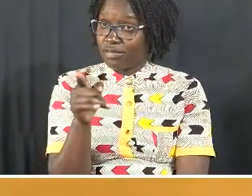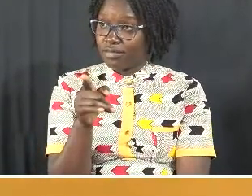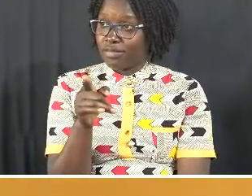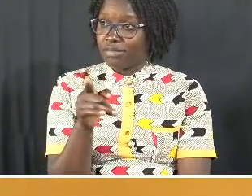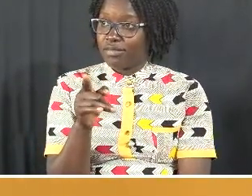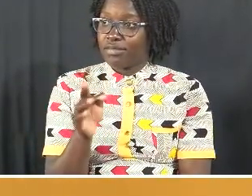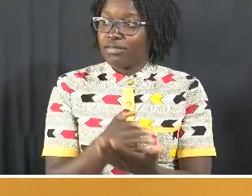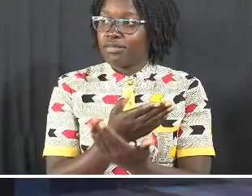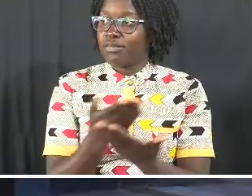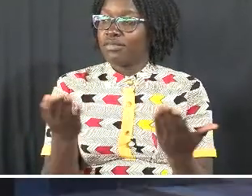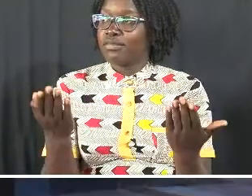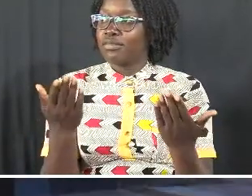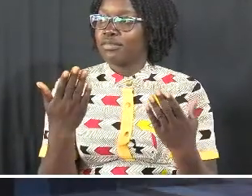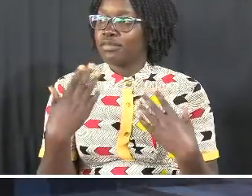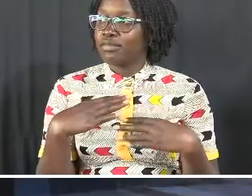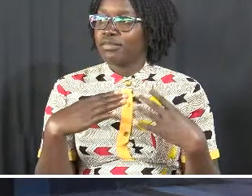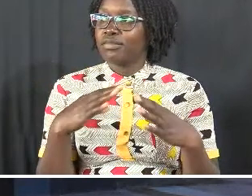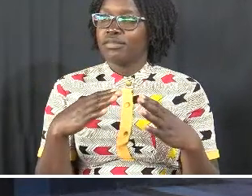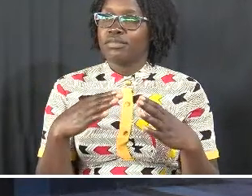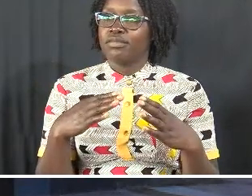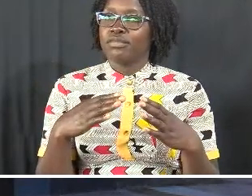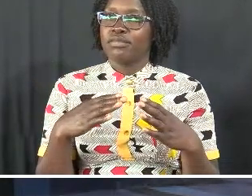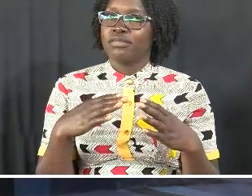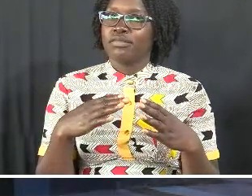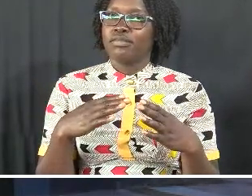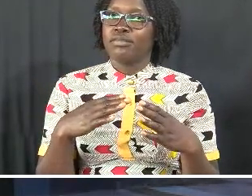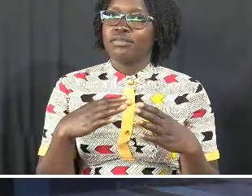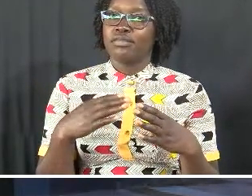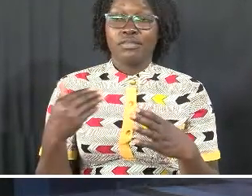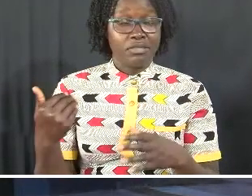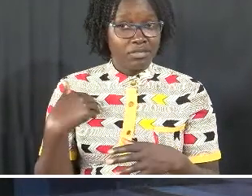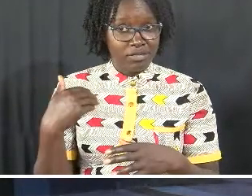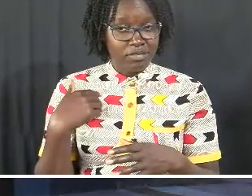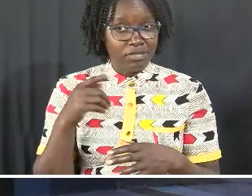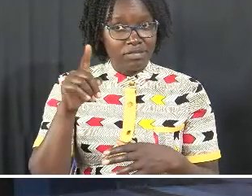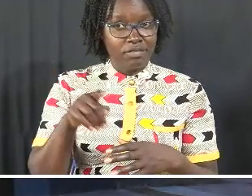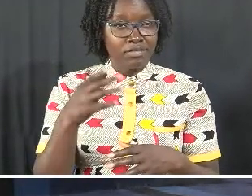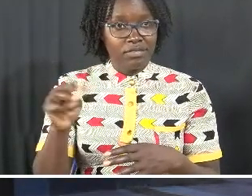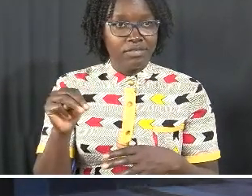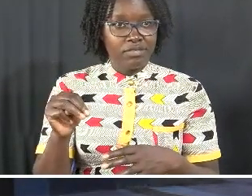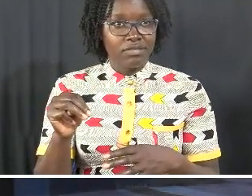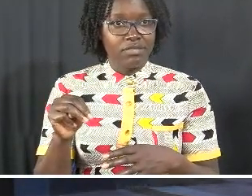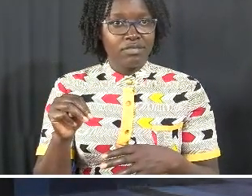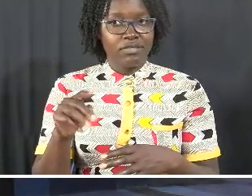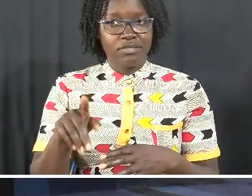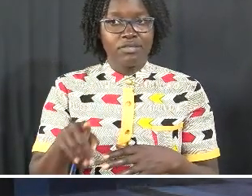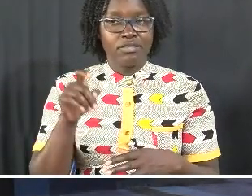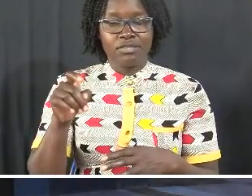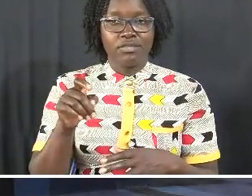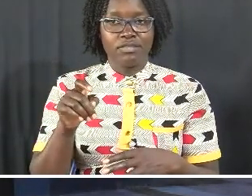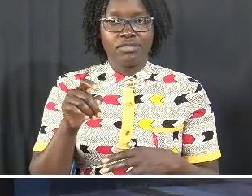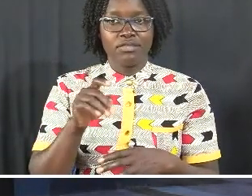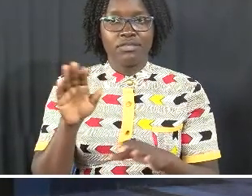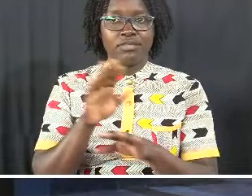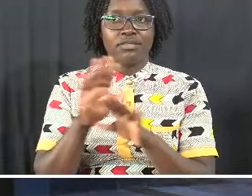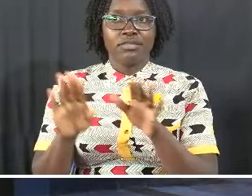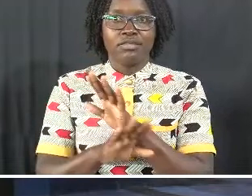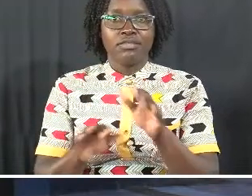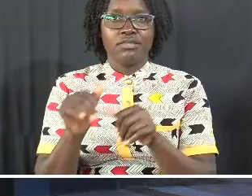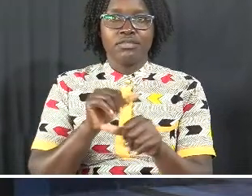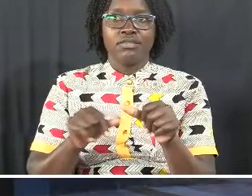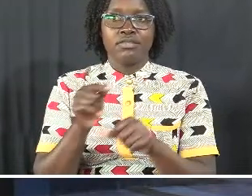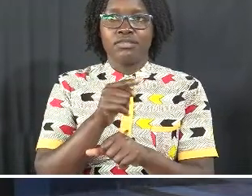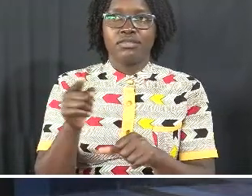You know, some of these people that are under us, you'll need them. You'll need them. In fact, you'll need everybody around you. Even